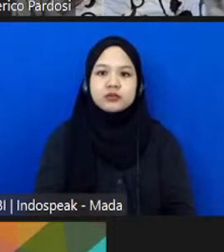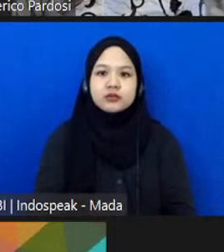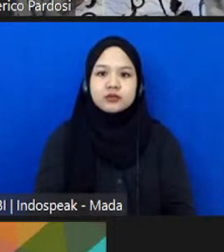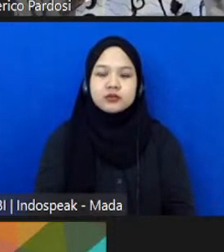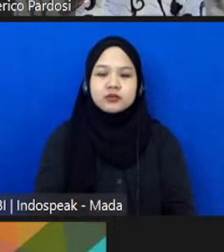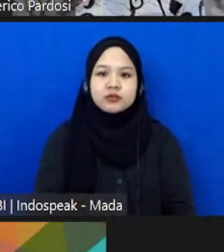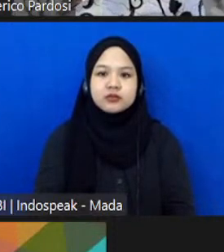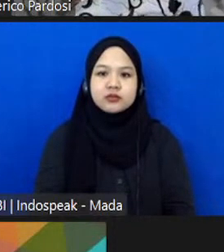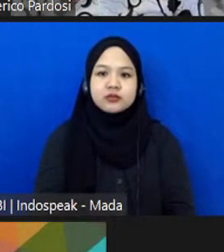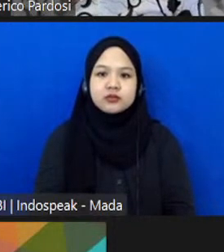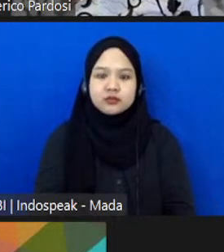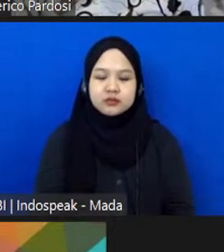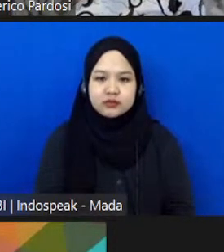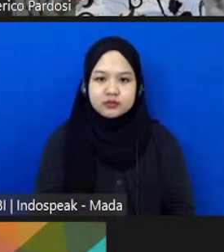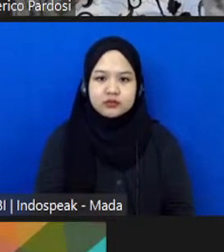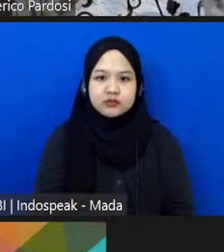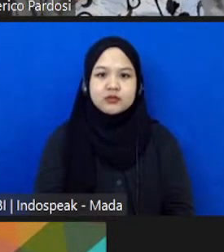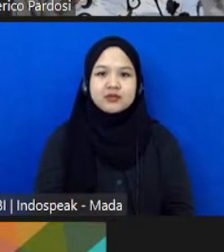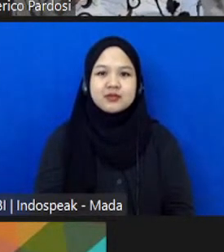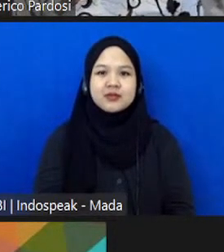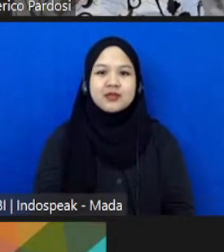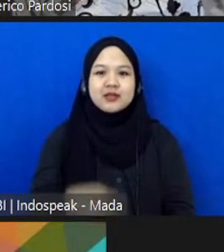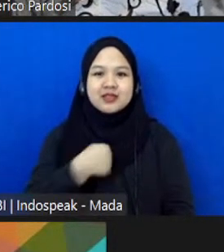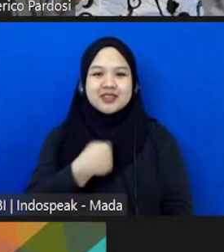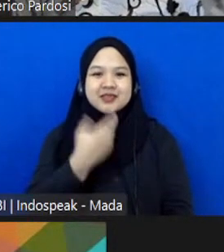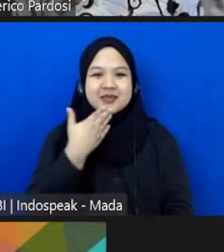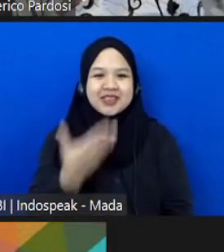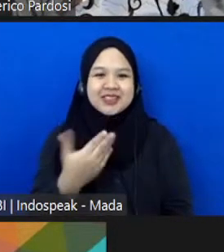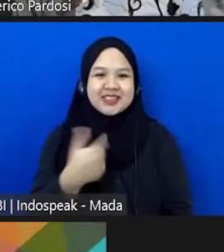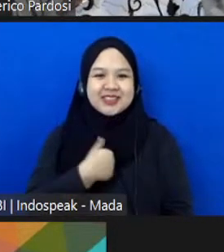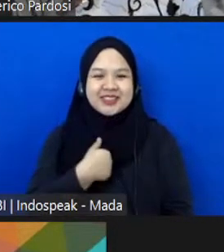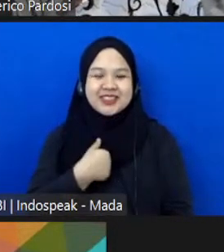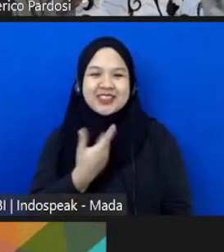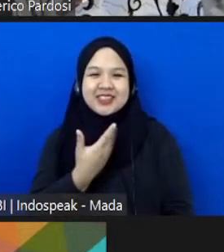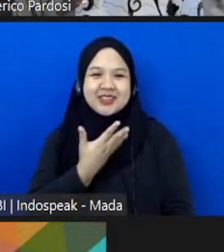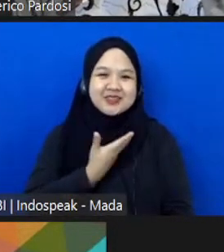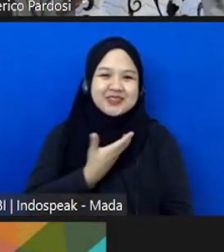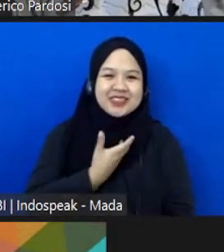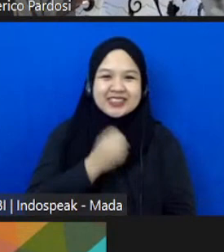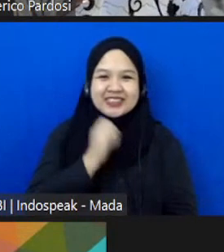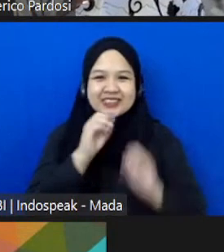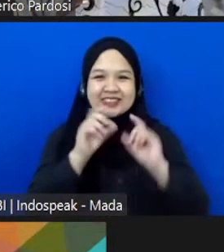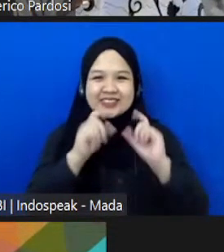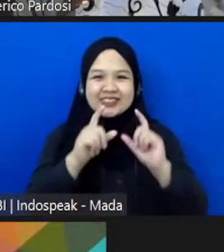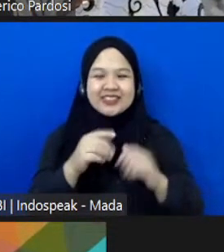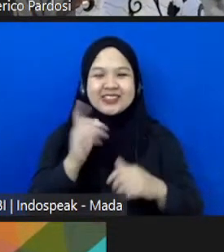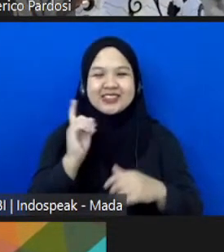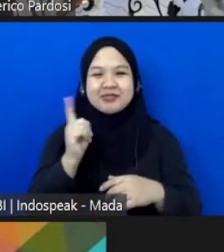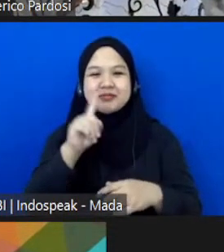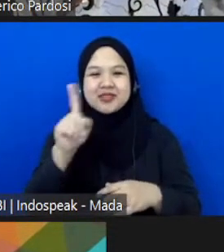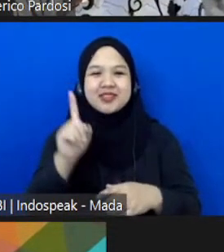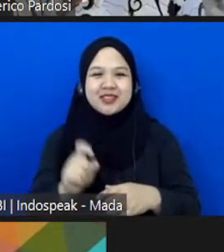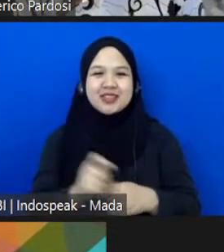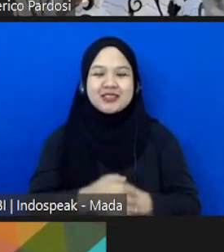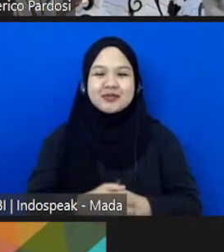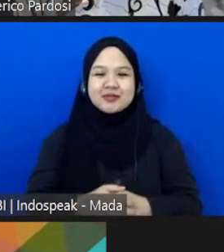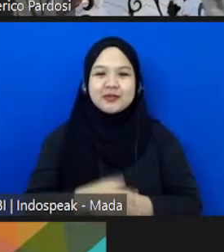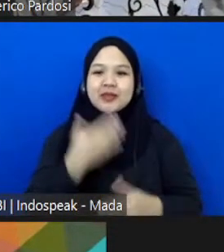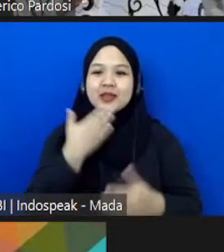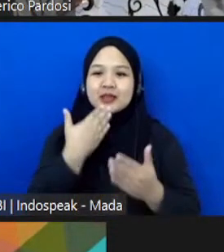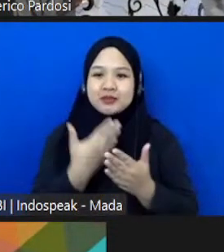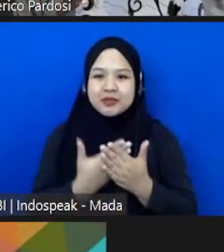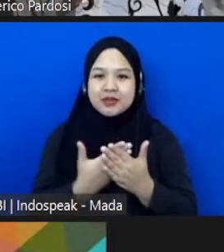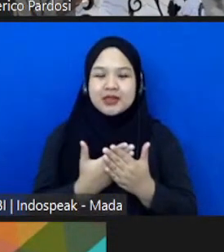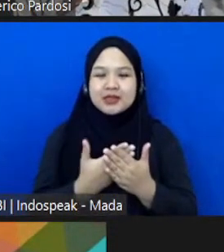very much. I was a bit impatient to answer that at the beginning, so I apologize. And thank you very much for the question from Vivek and